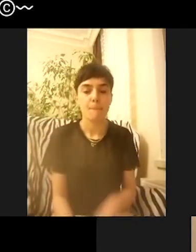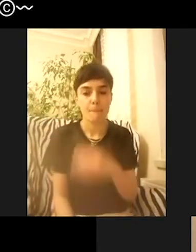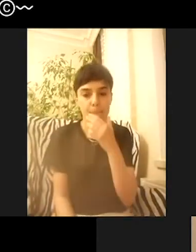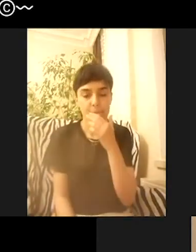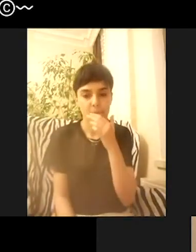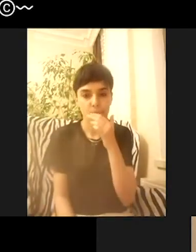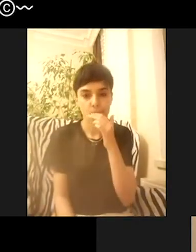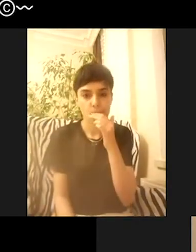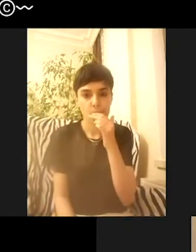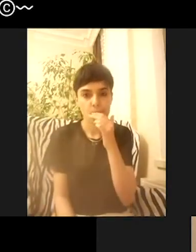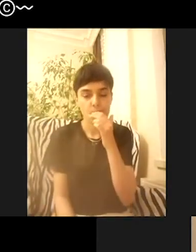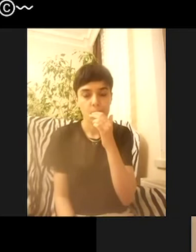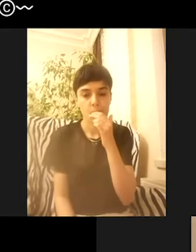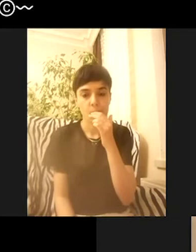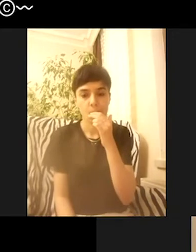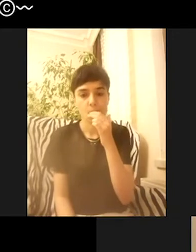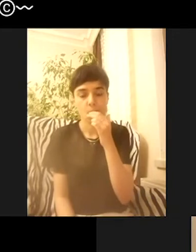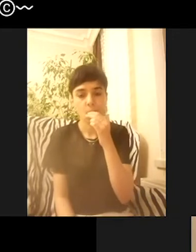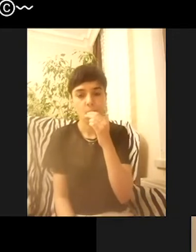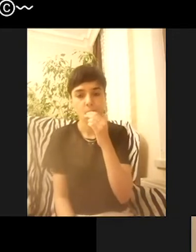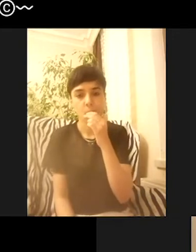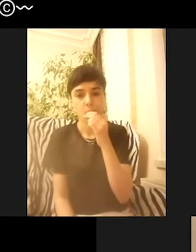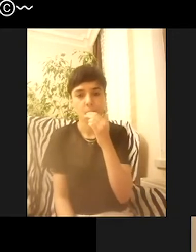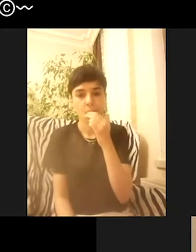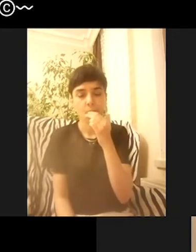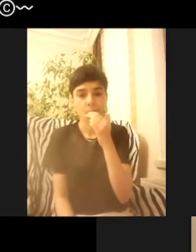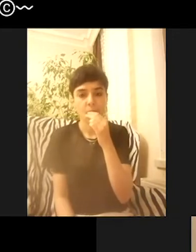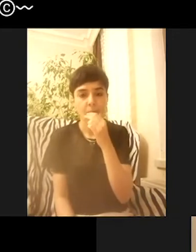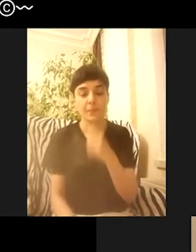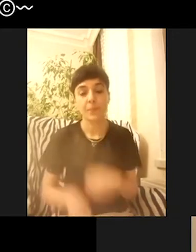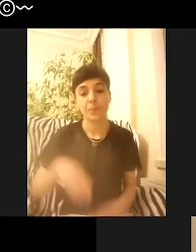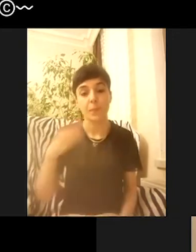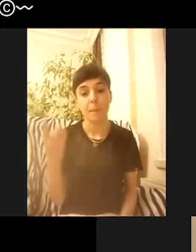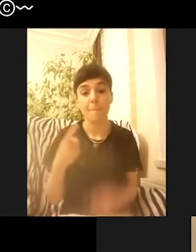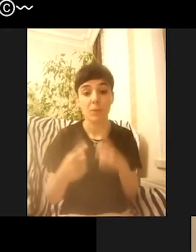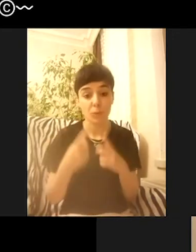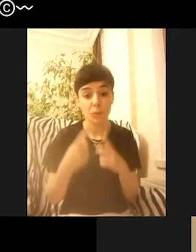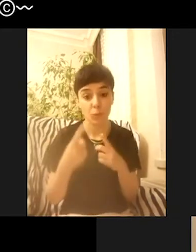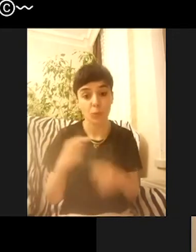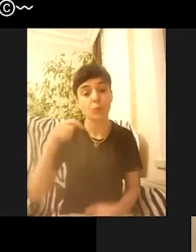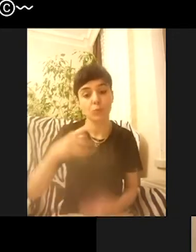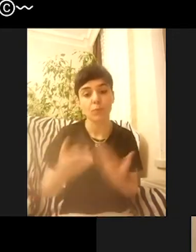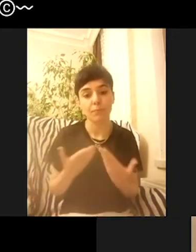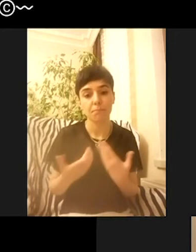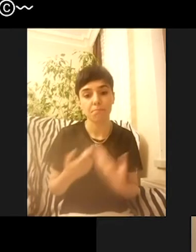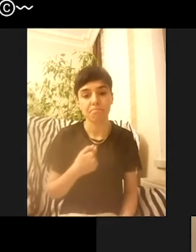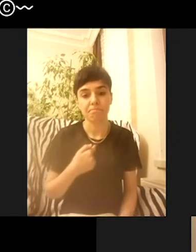in another conversation today. So there's a person that I have taught,